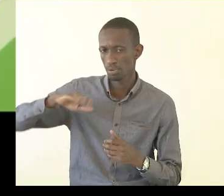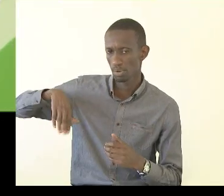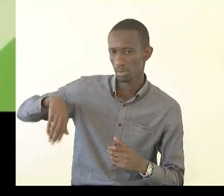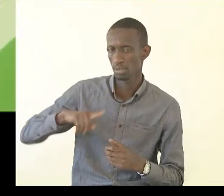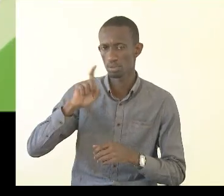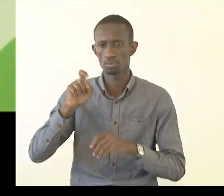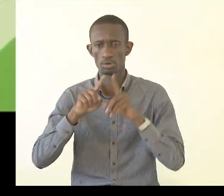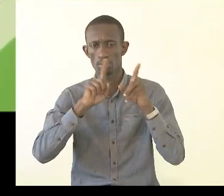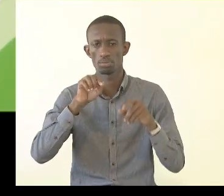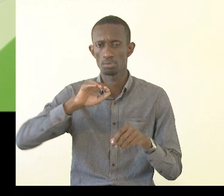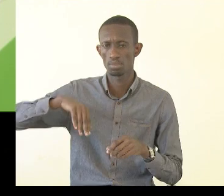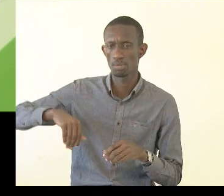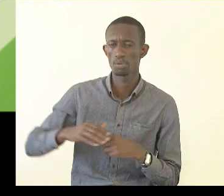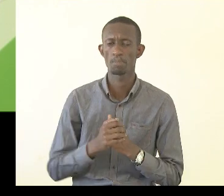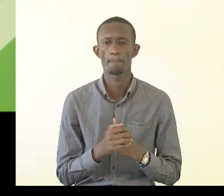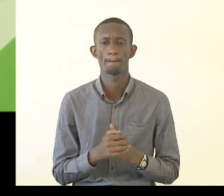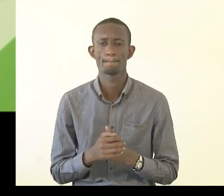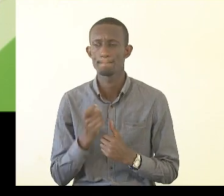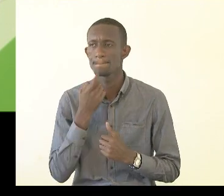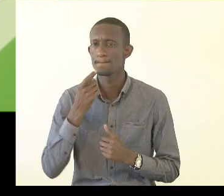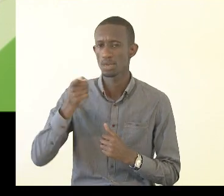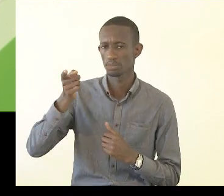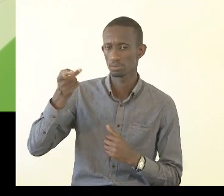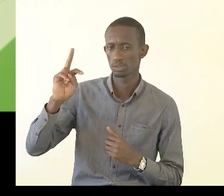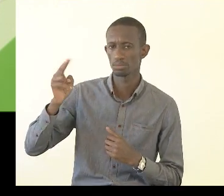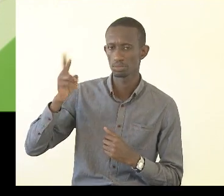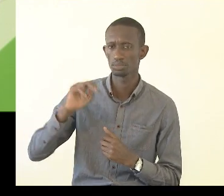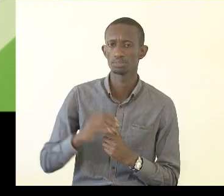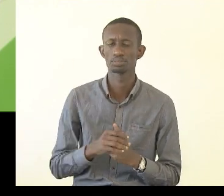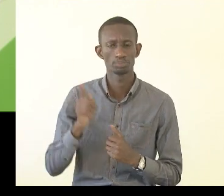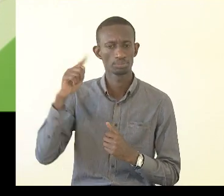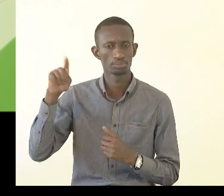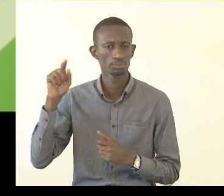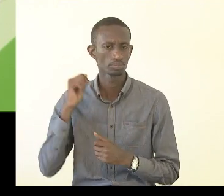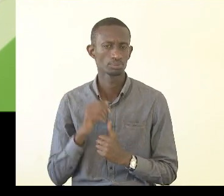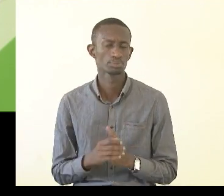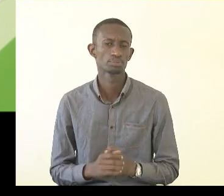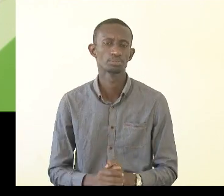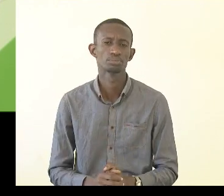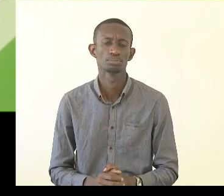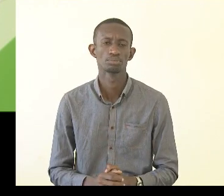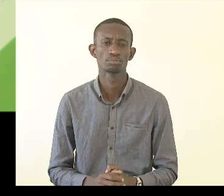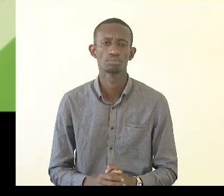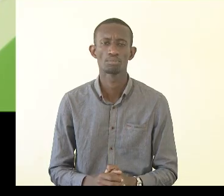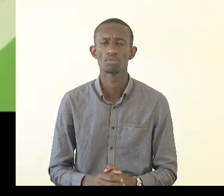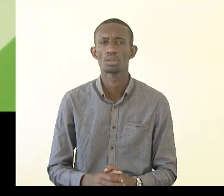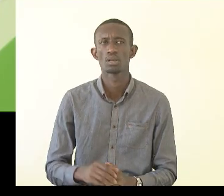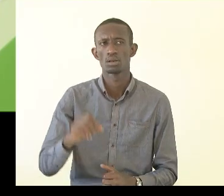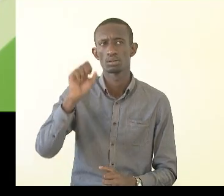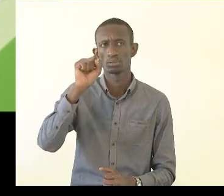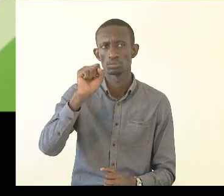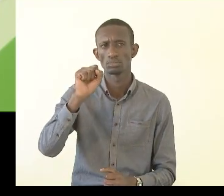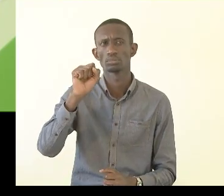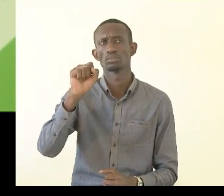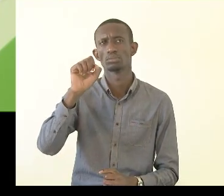question that we'll be able to answer. A sulfonic acid, this is the